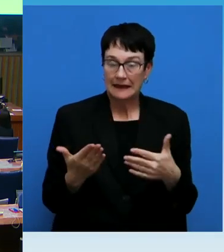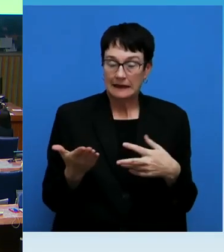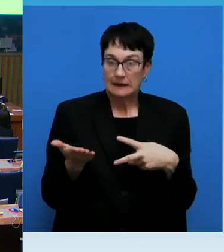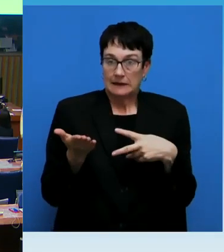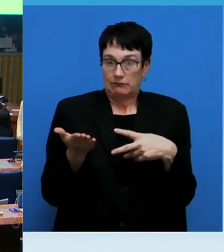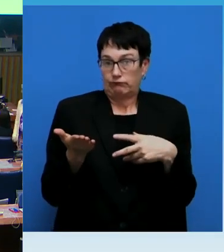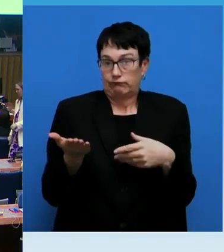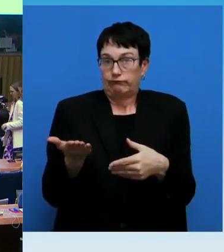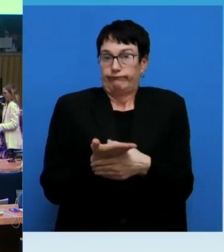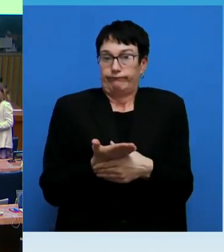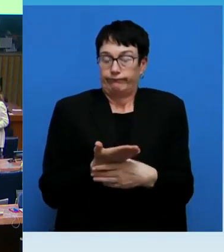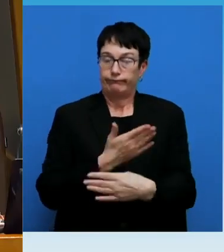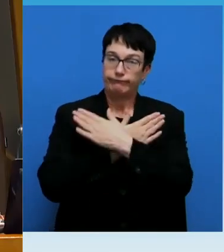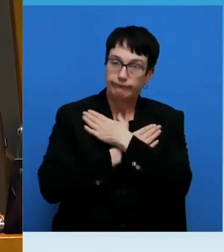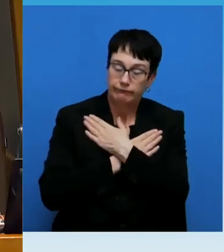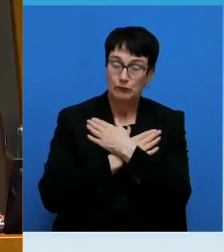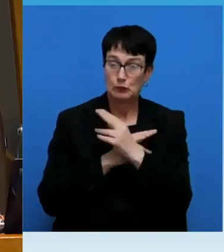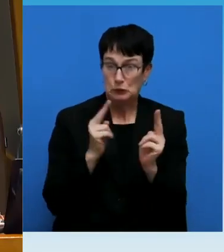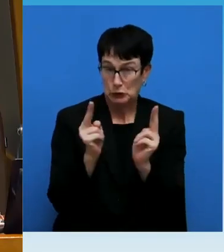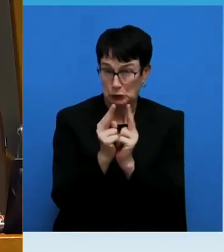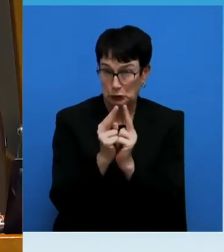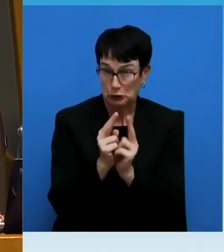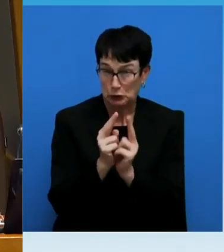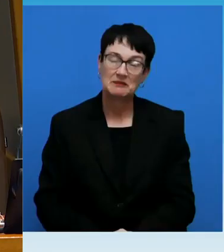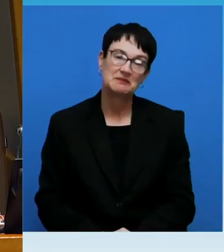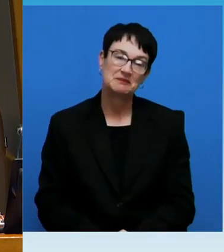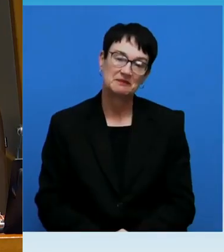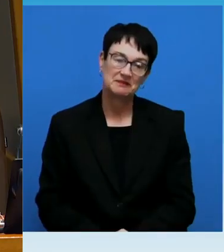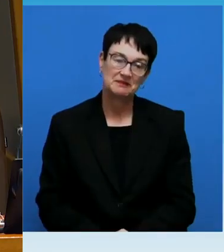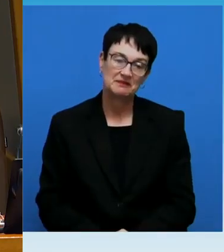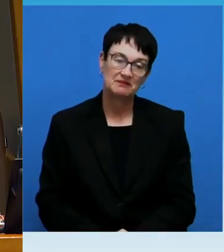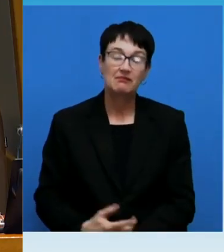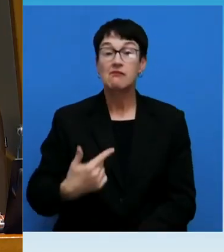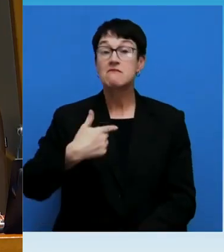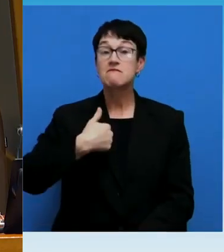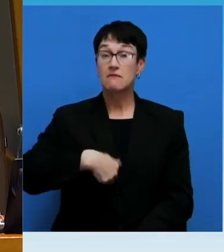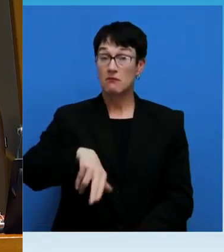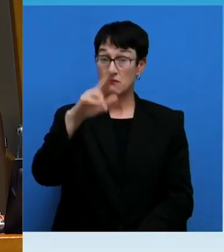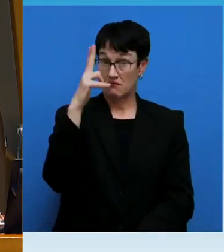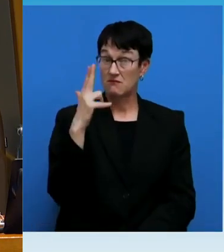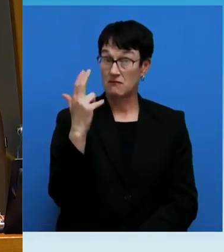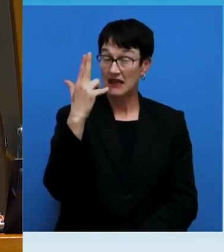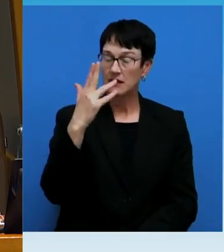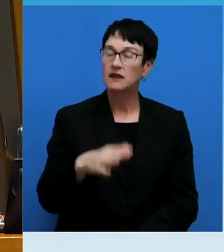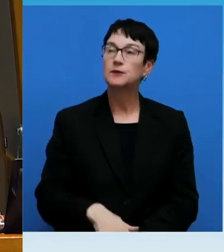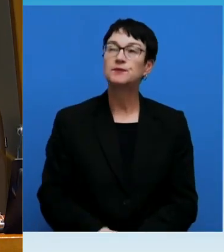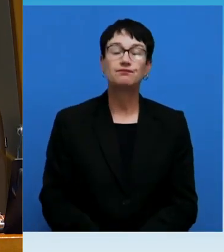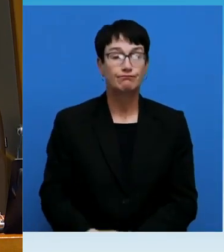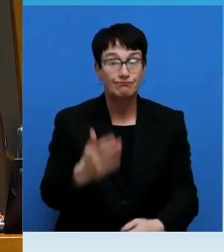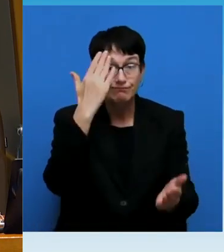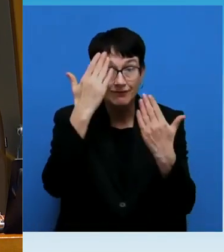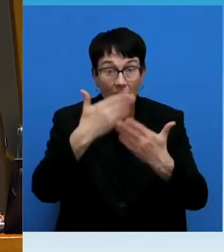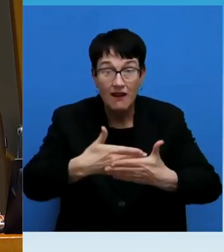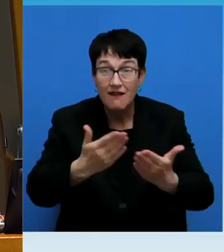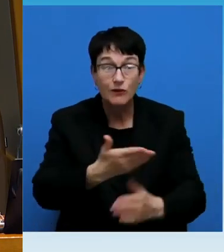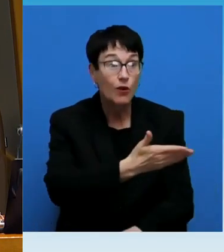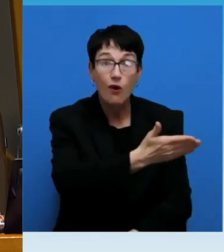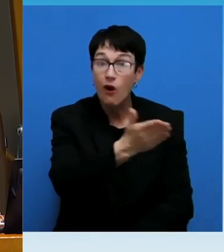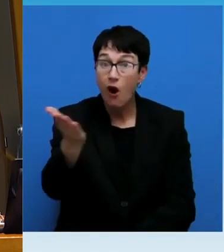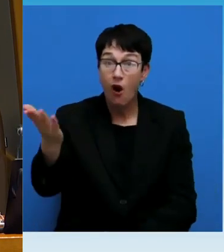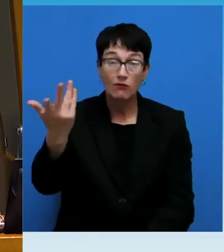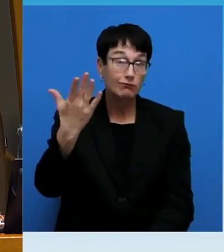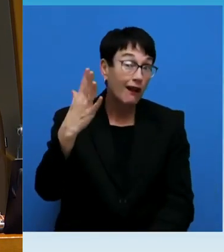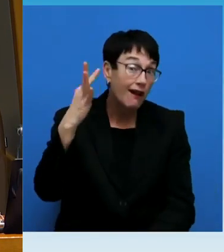So good afternoon, Excellencies, distinguished delegates and colleagues, and those joining us